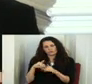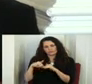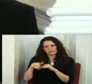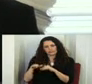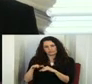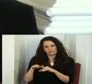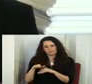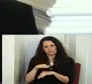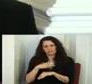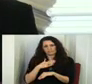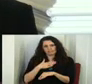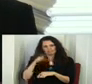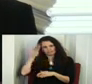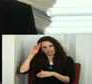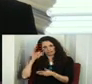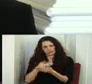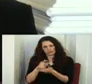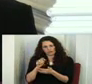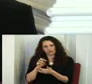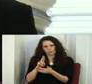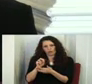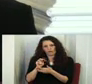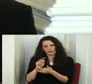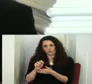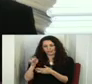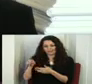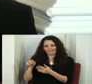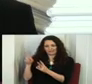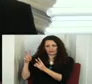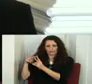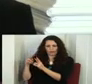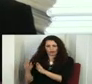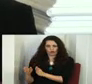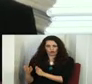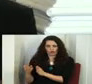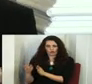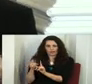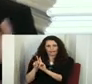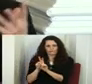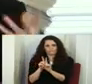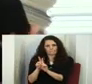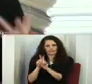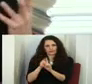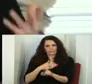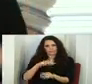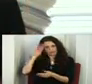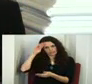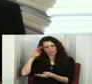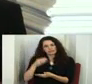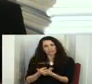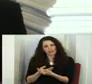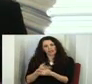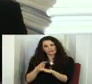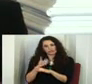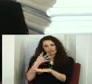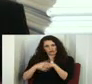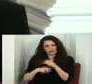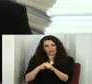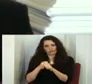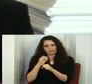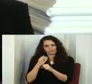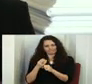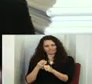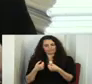Toronto, he and his partner mentored my son during that year of him coming out and exploring what it meant to be a gay young